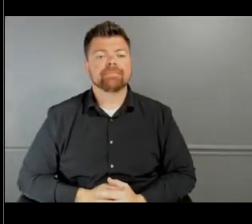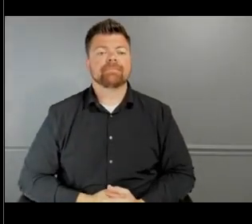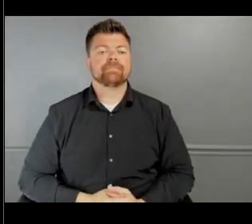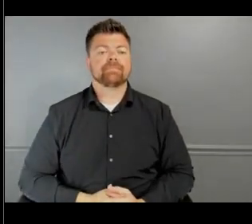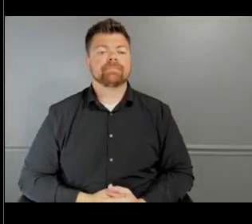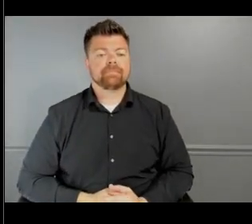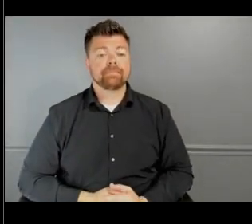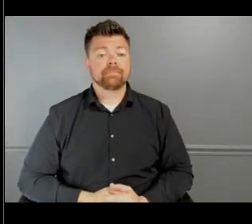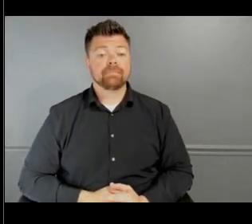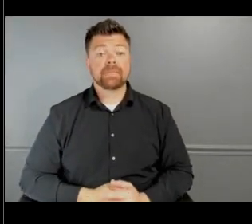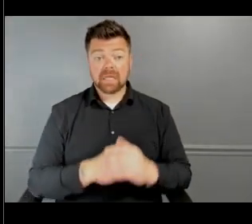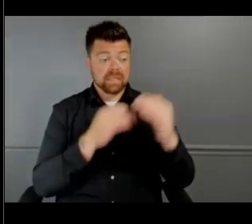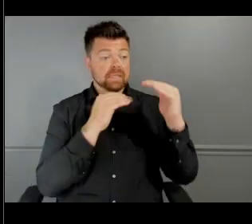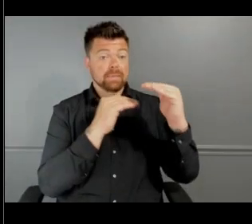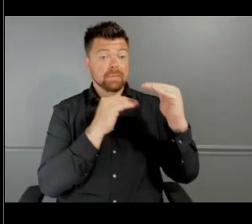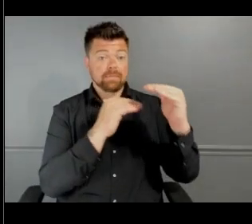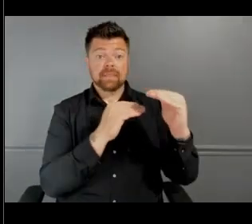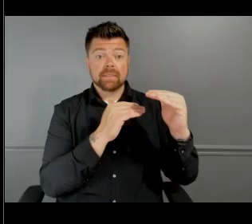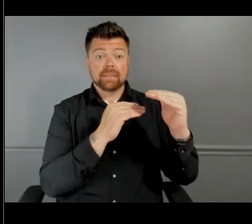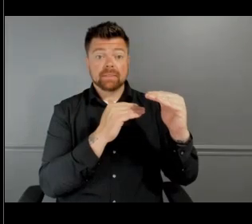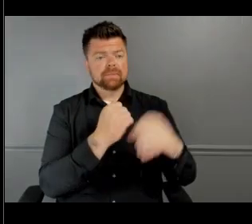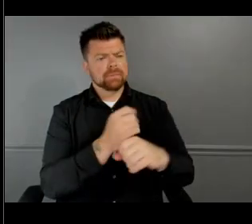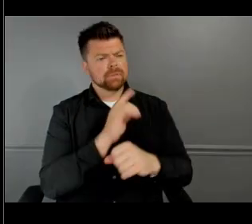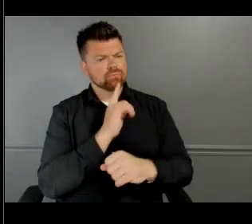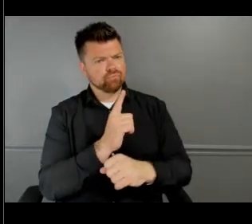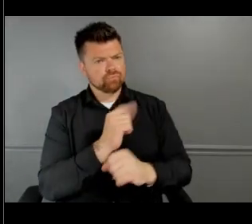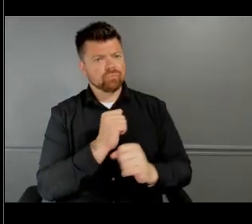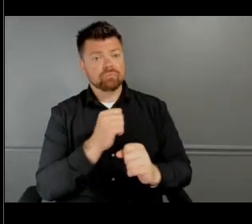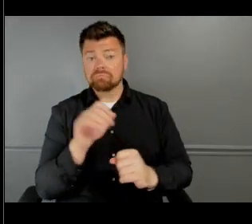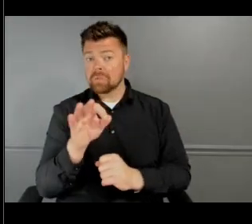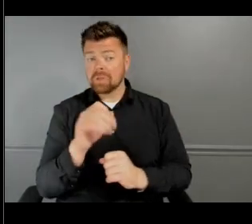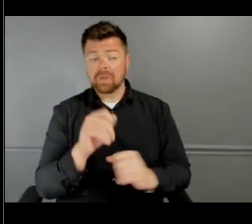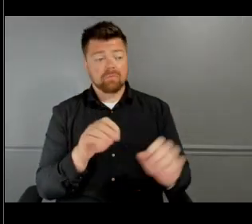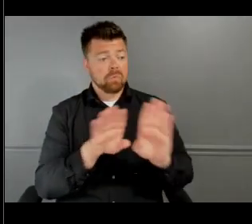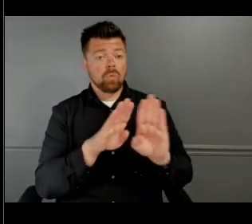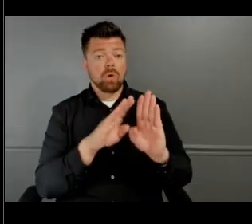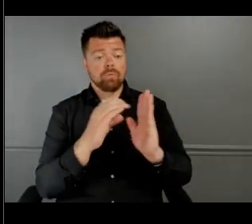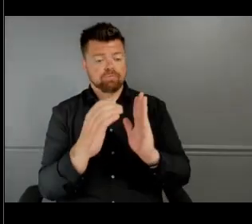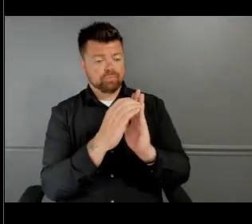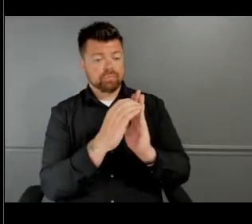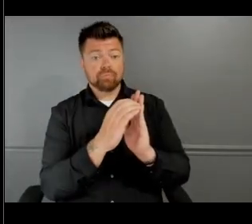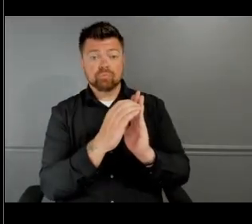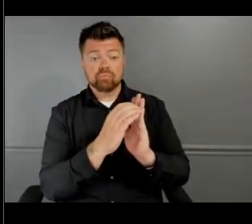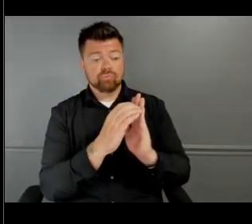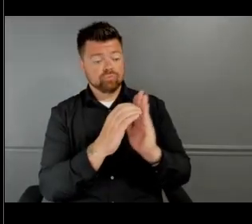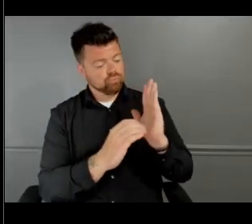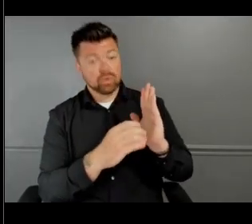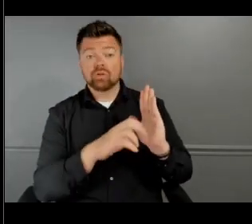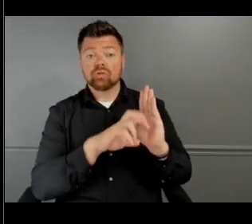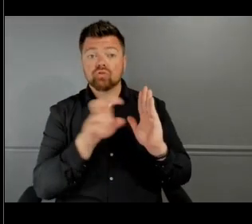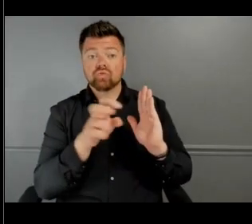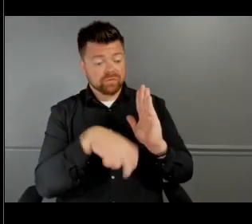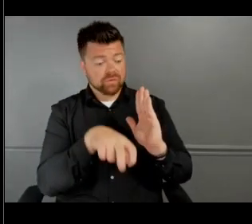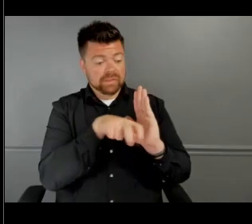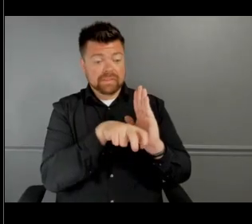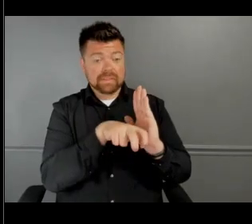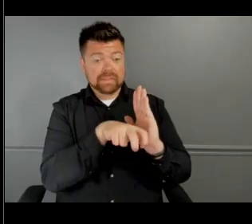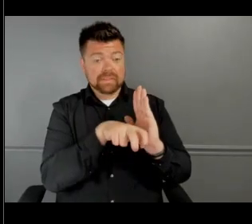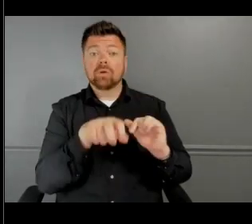These limitations ensure that if a wall-mounted transfer seat or a freestanding